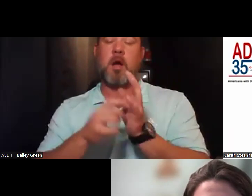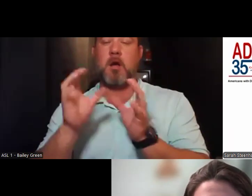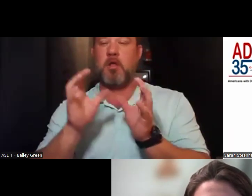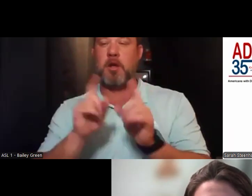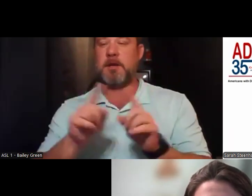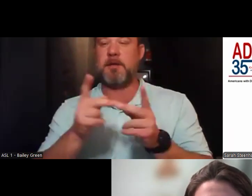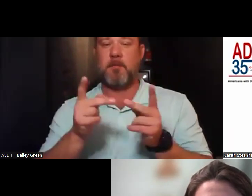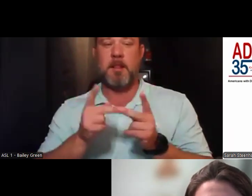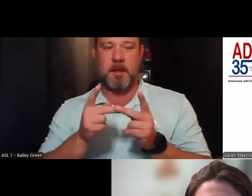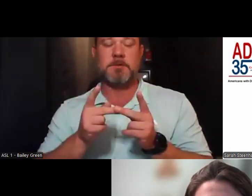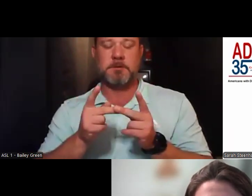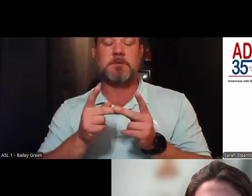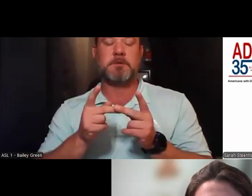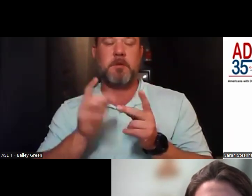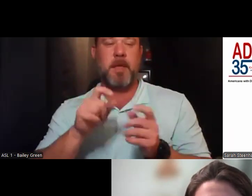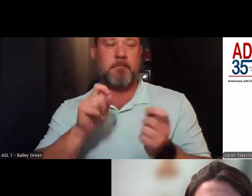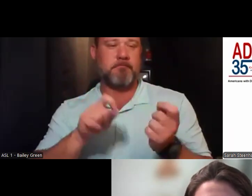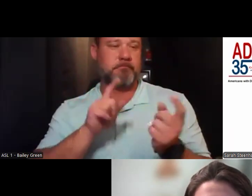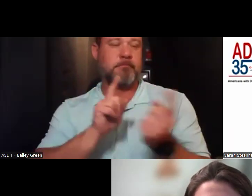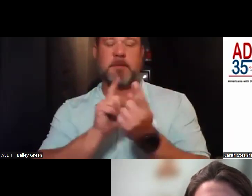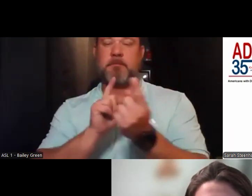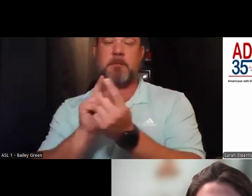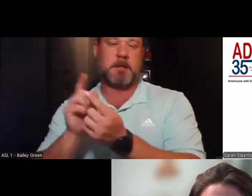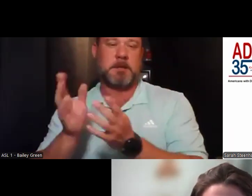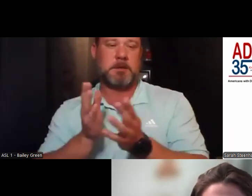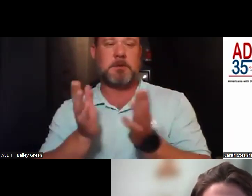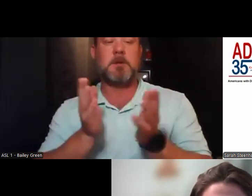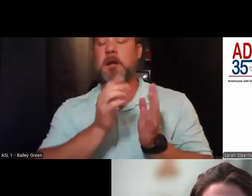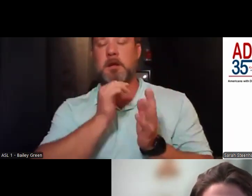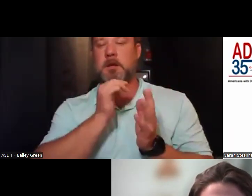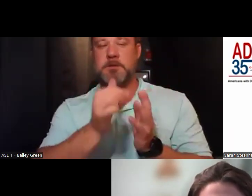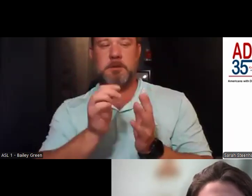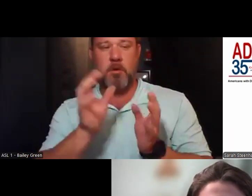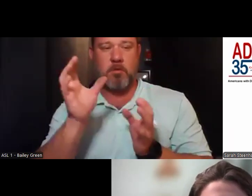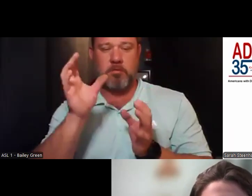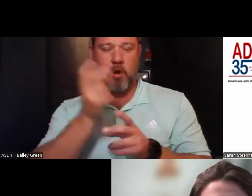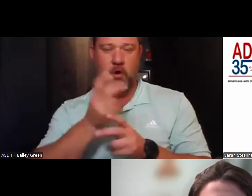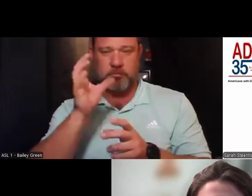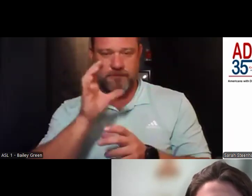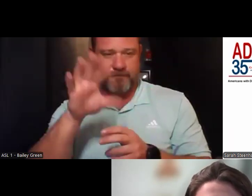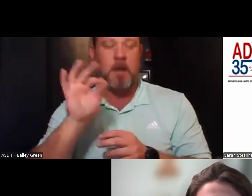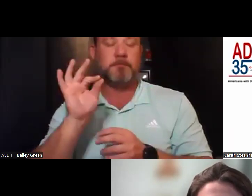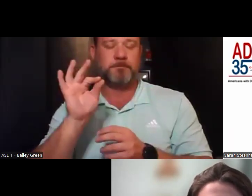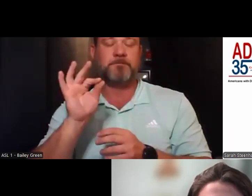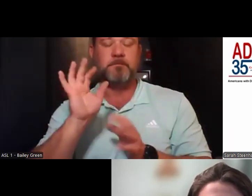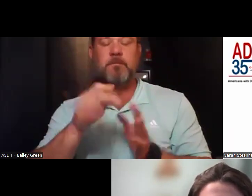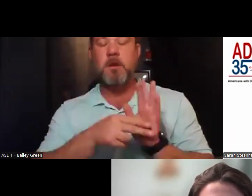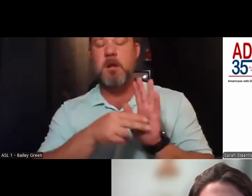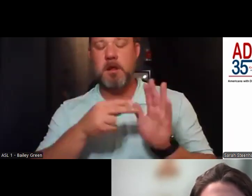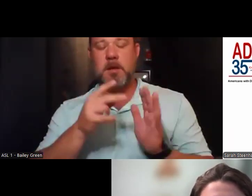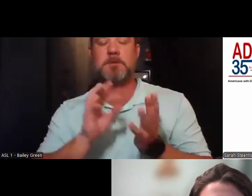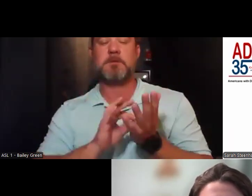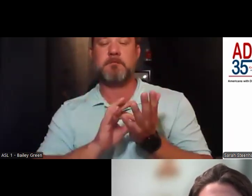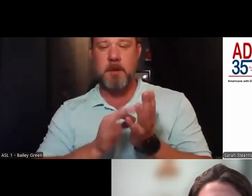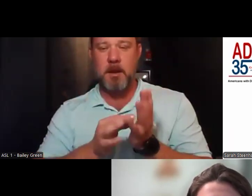different place to have that particular need met, and often there is really nowhere to look. So that really highlights for us that Medi-Cal